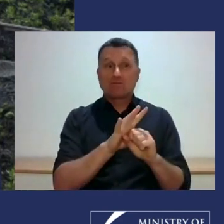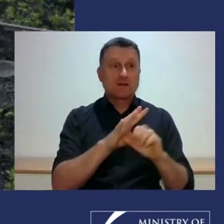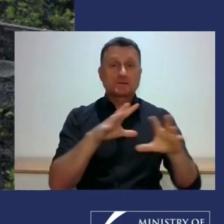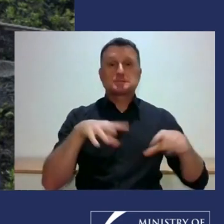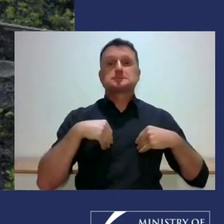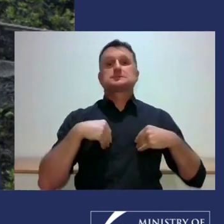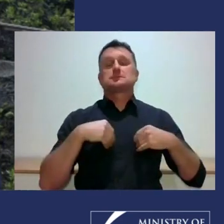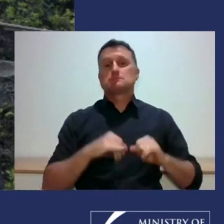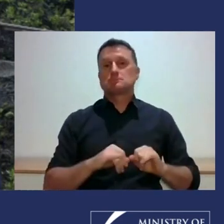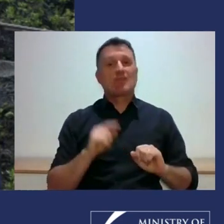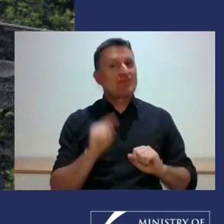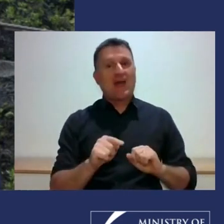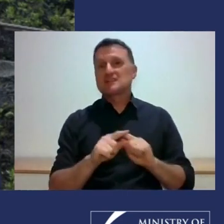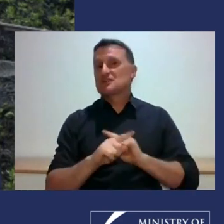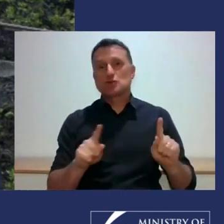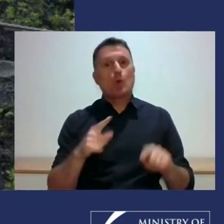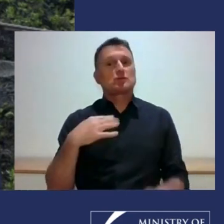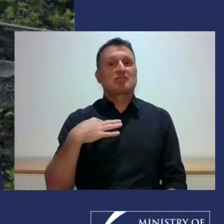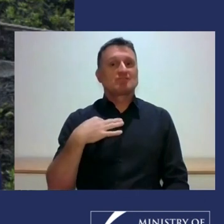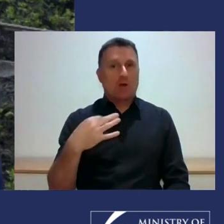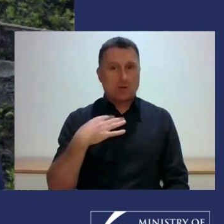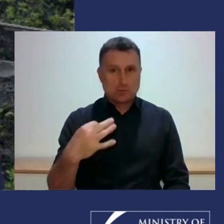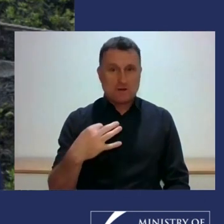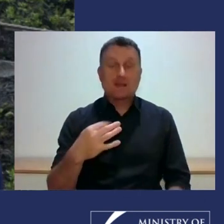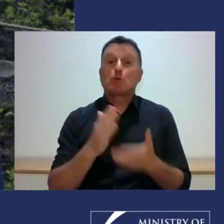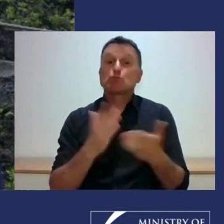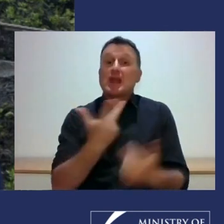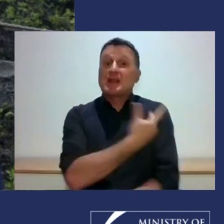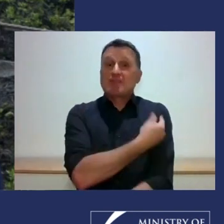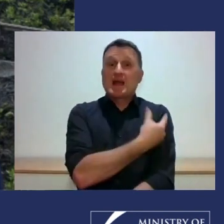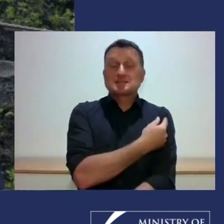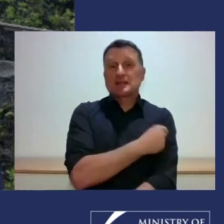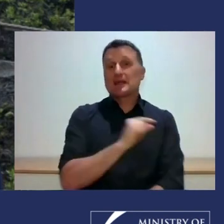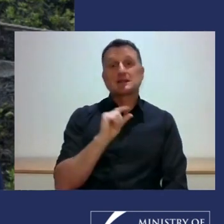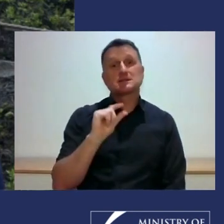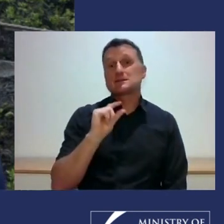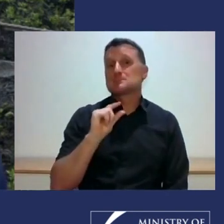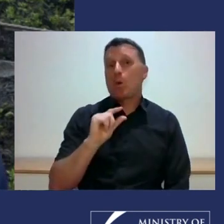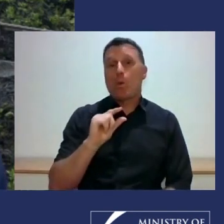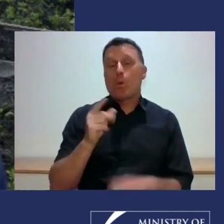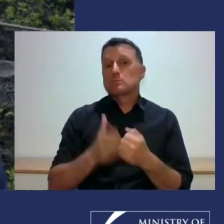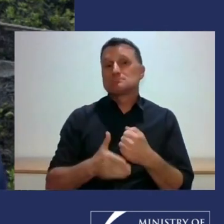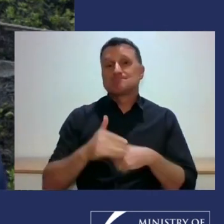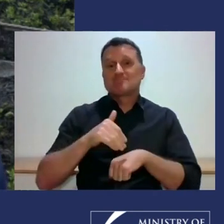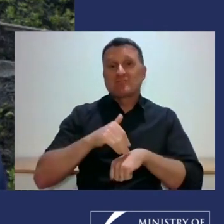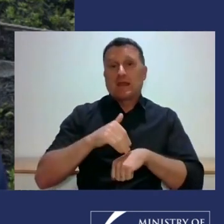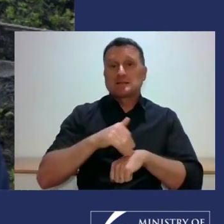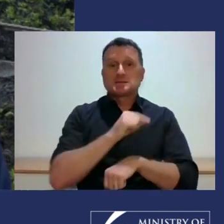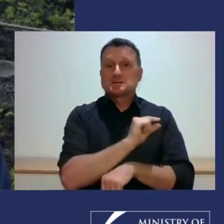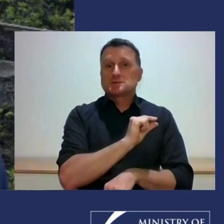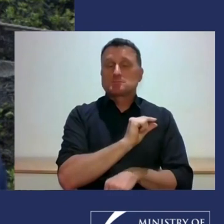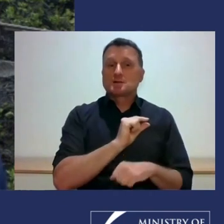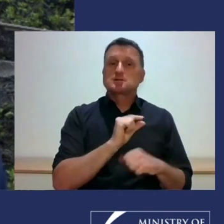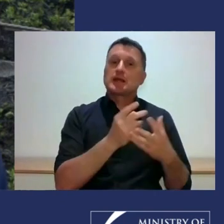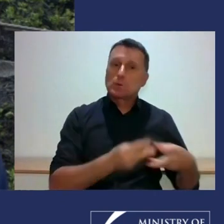the jab is just very mild, and they do go away. And then you're, you know, just like how you would have, you know, some women in